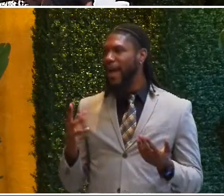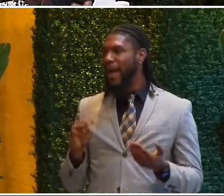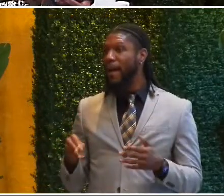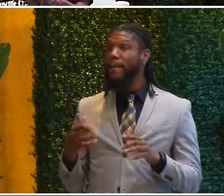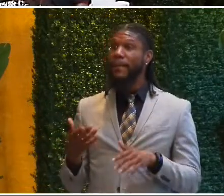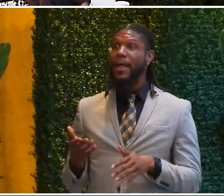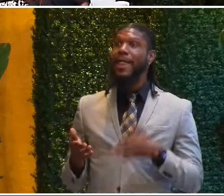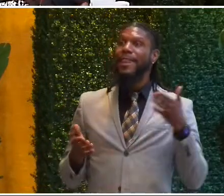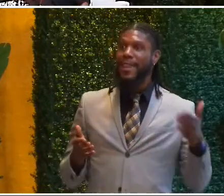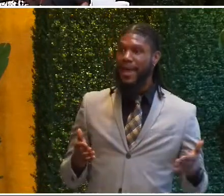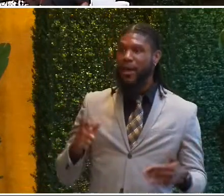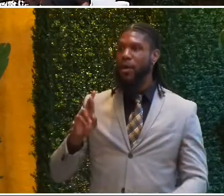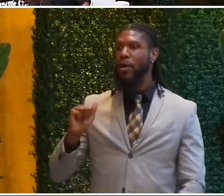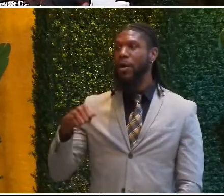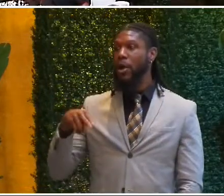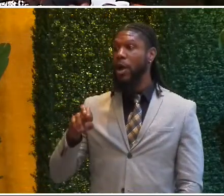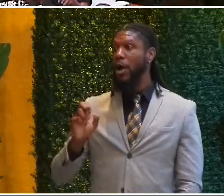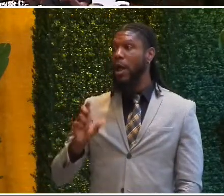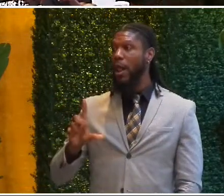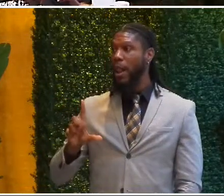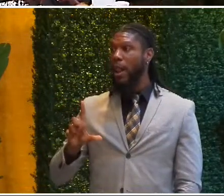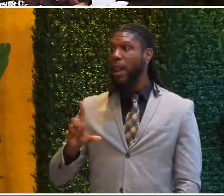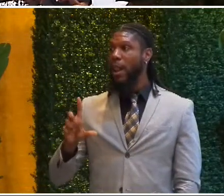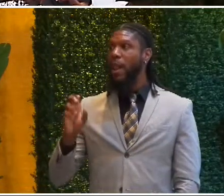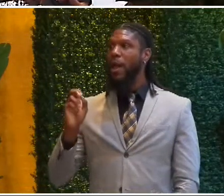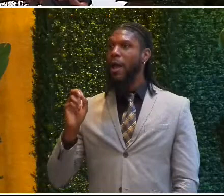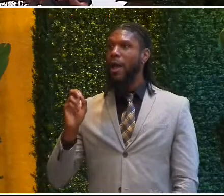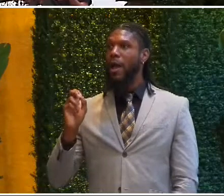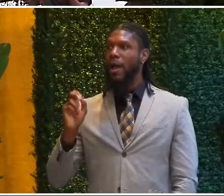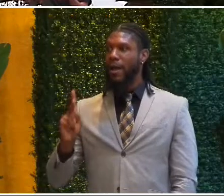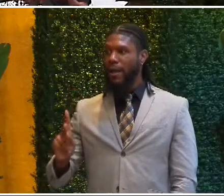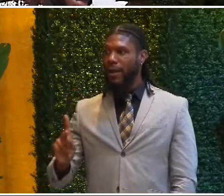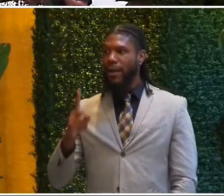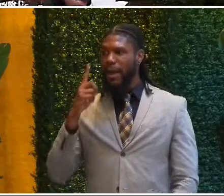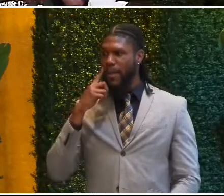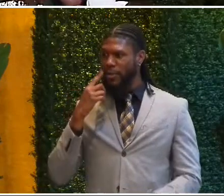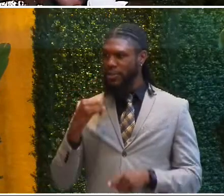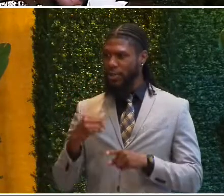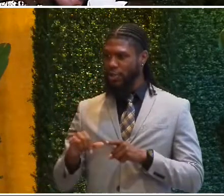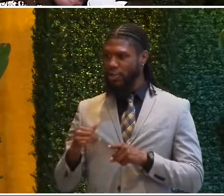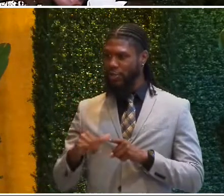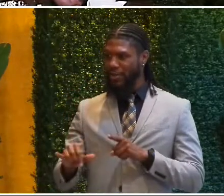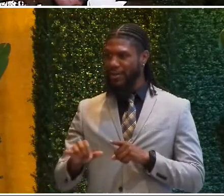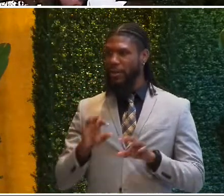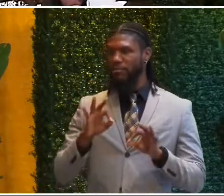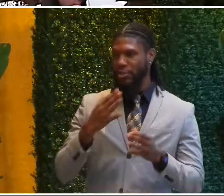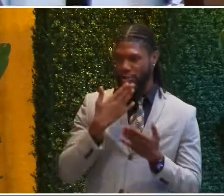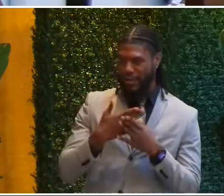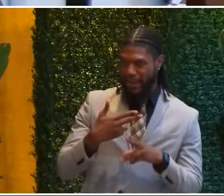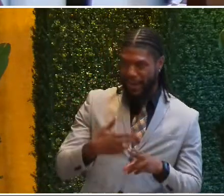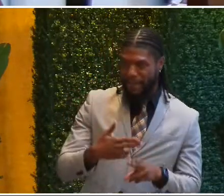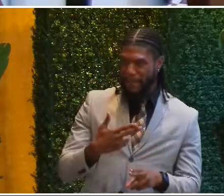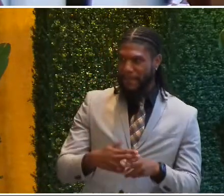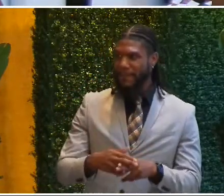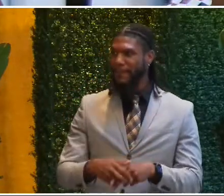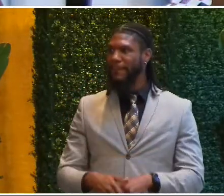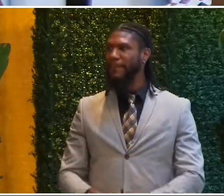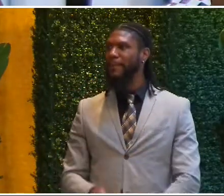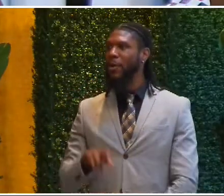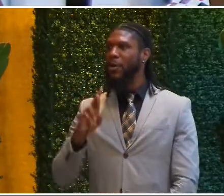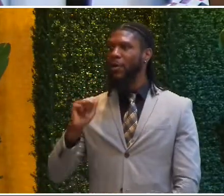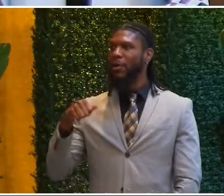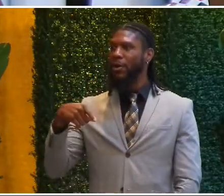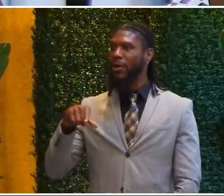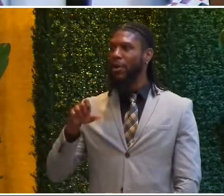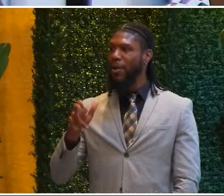Next, Raquel. Okay, I'm not gonna curse. I was about to hit a curse in the middle of your name. Raquel M.F. Willis